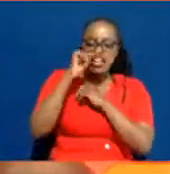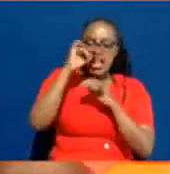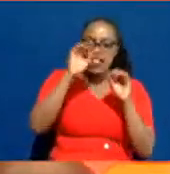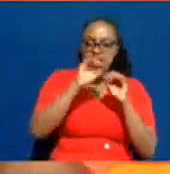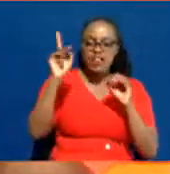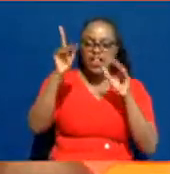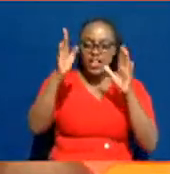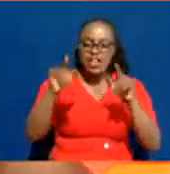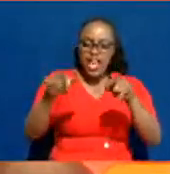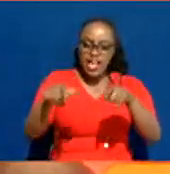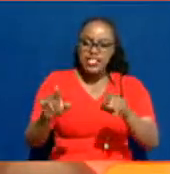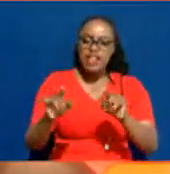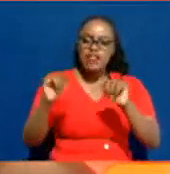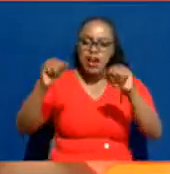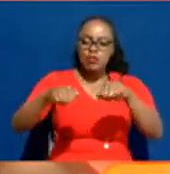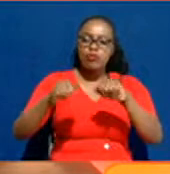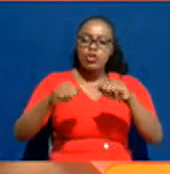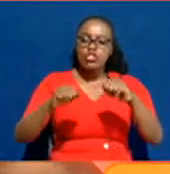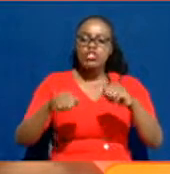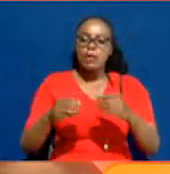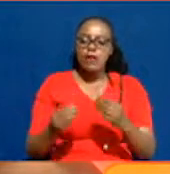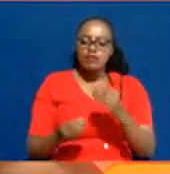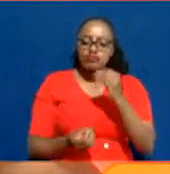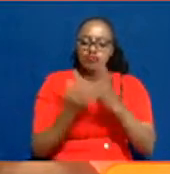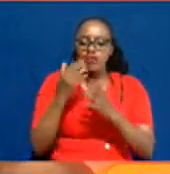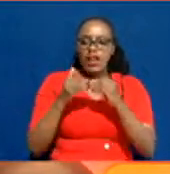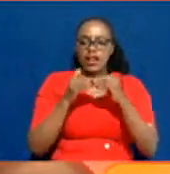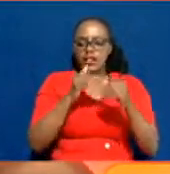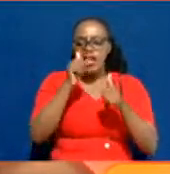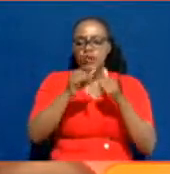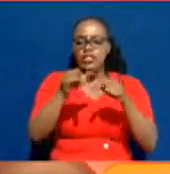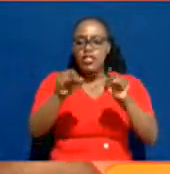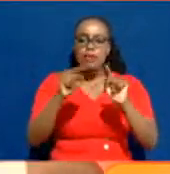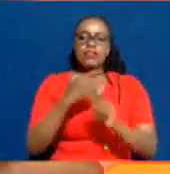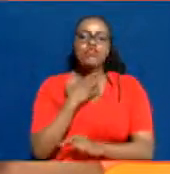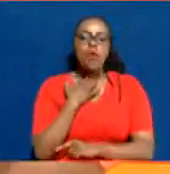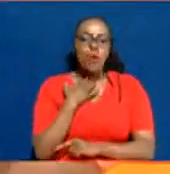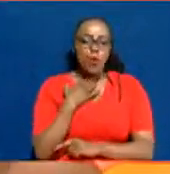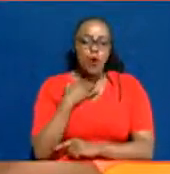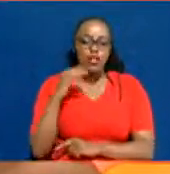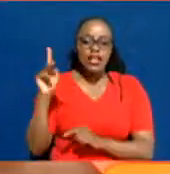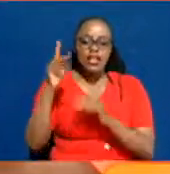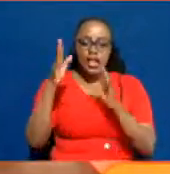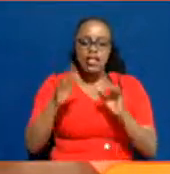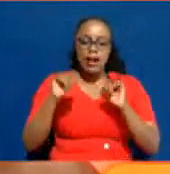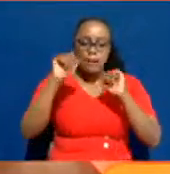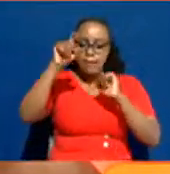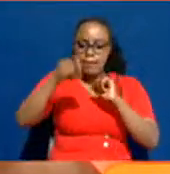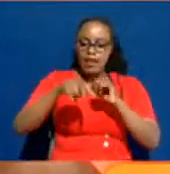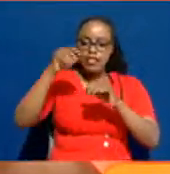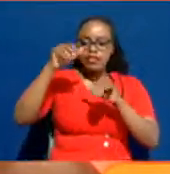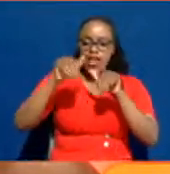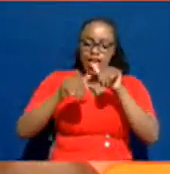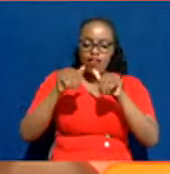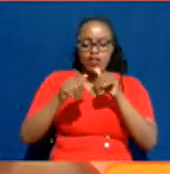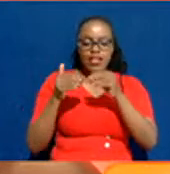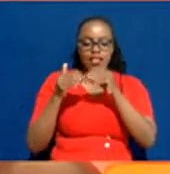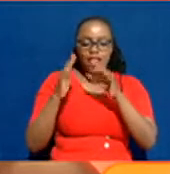Kenyans must be able to come up with the leadership that they want. Kenyans must elect leaders that they